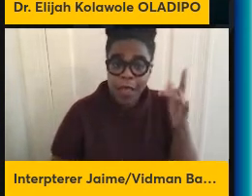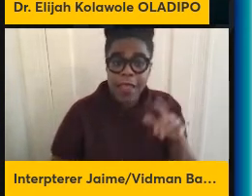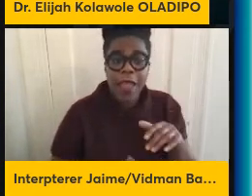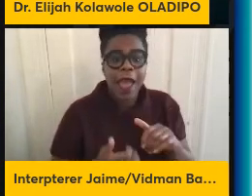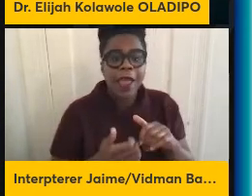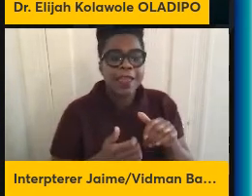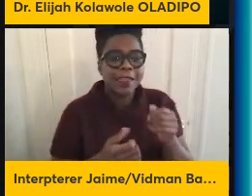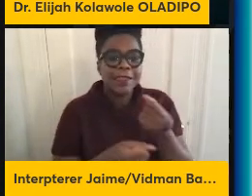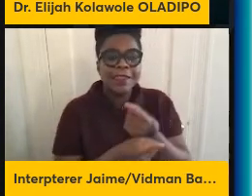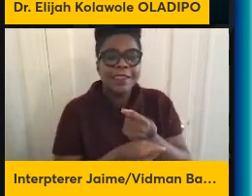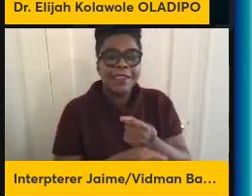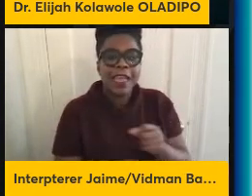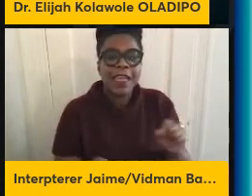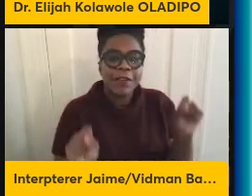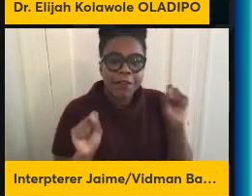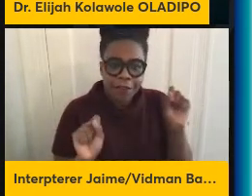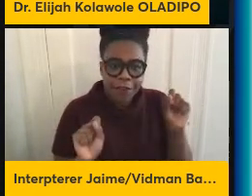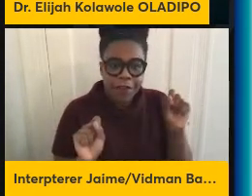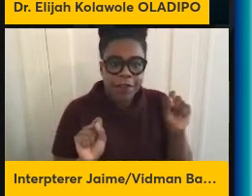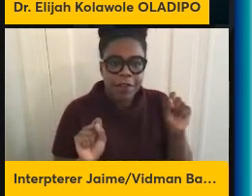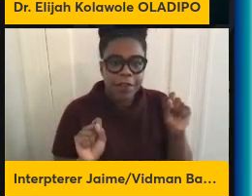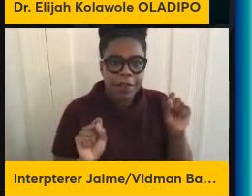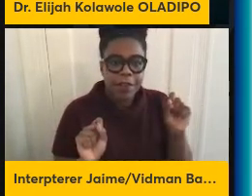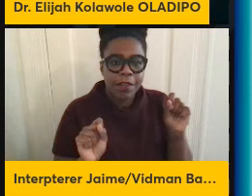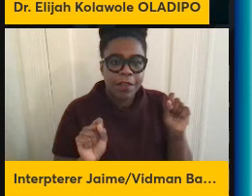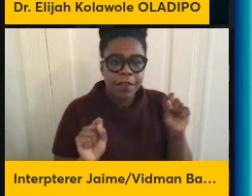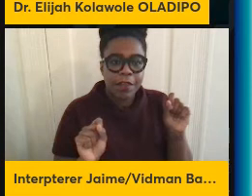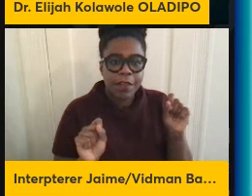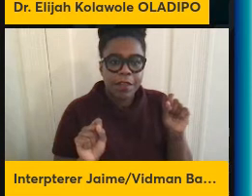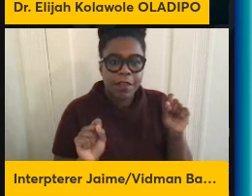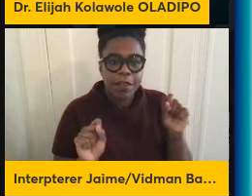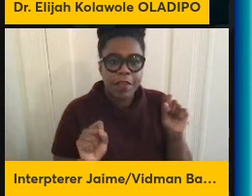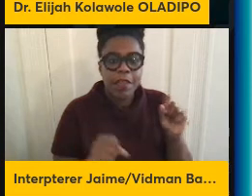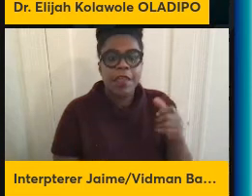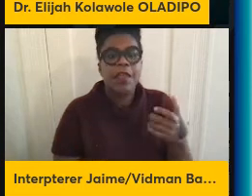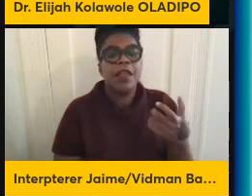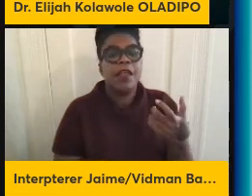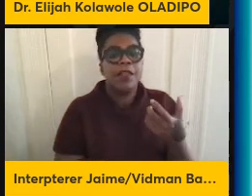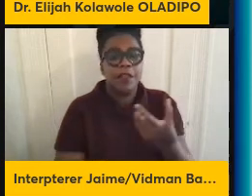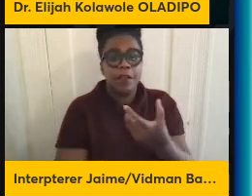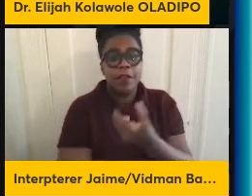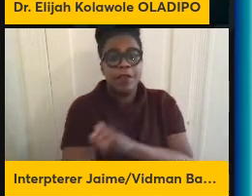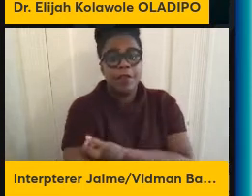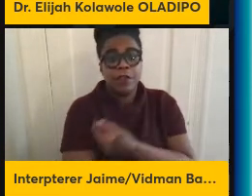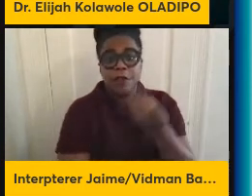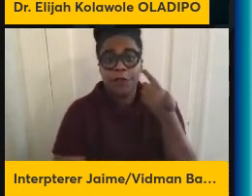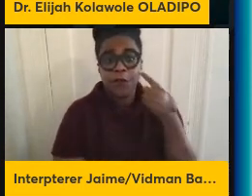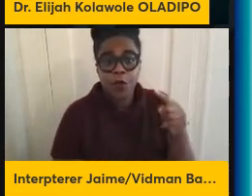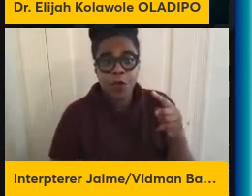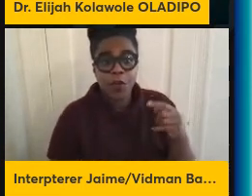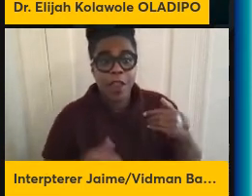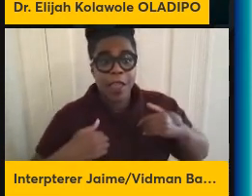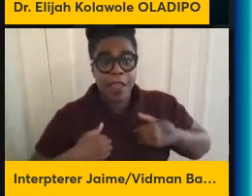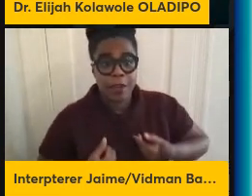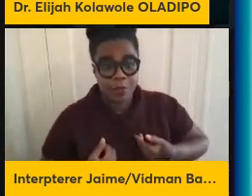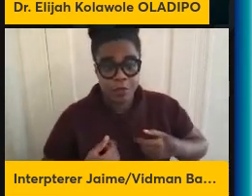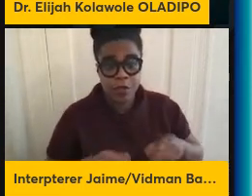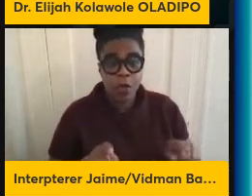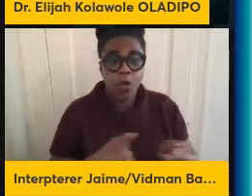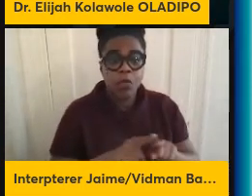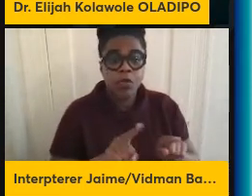safe, firstly, how safe the protein subunit vaccine is in animals. And we can see that